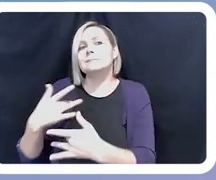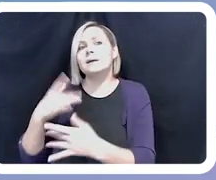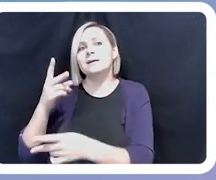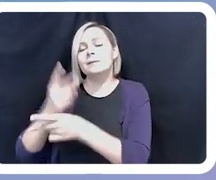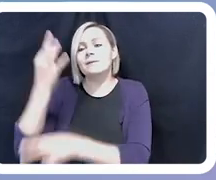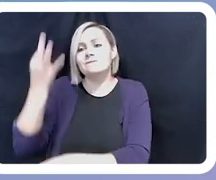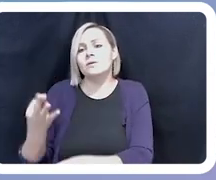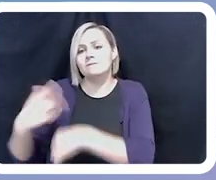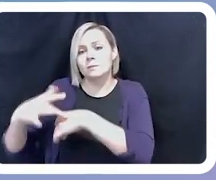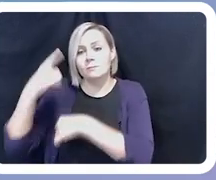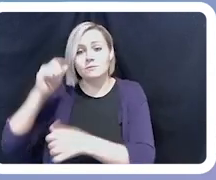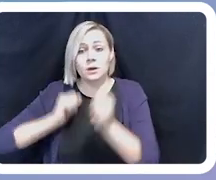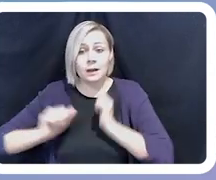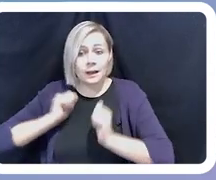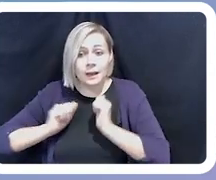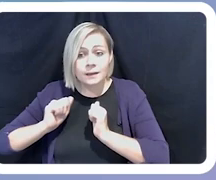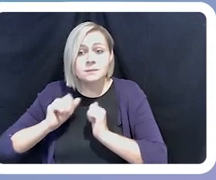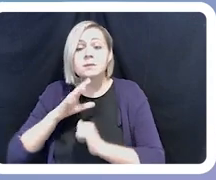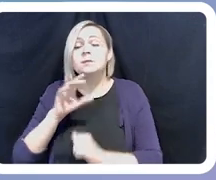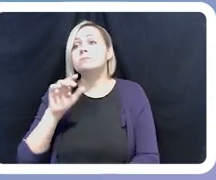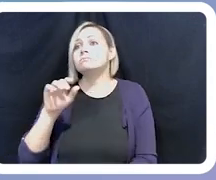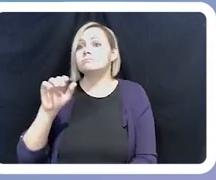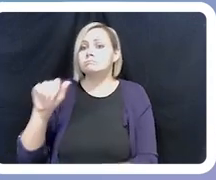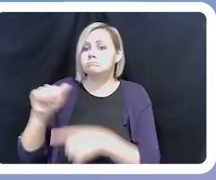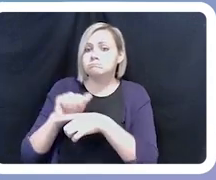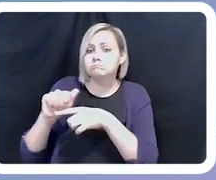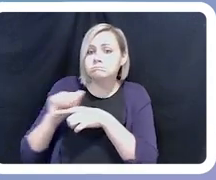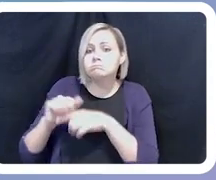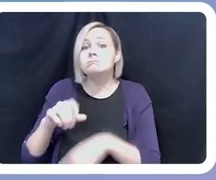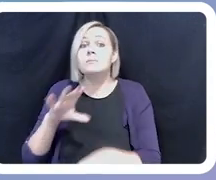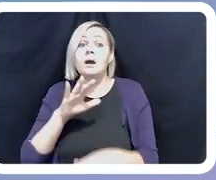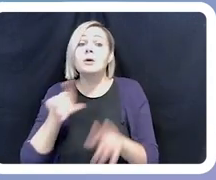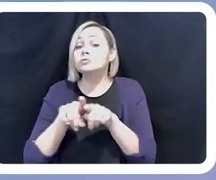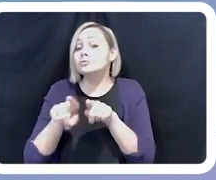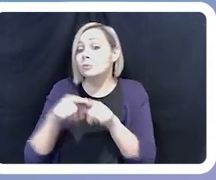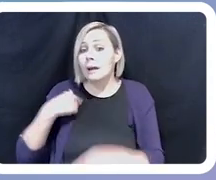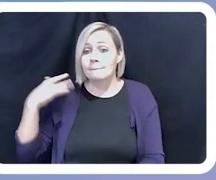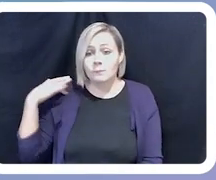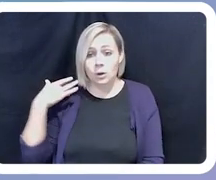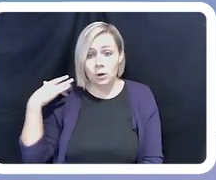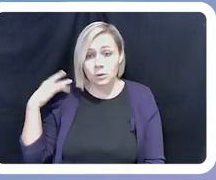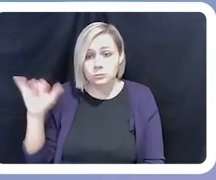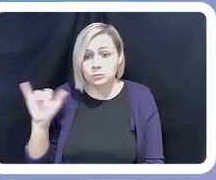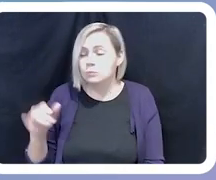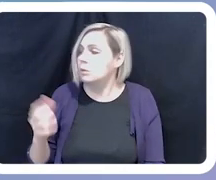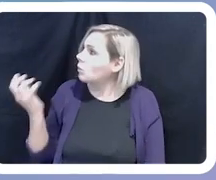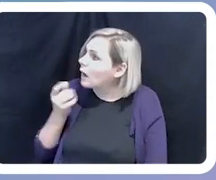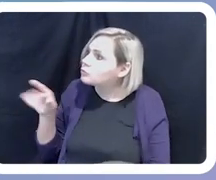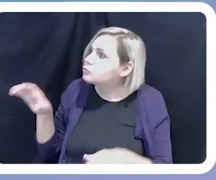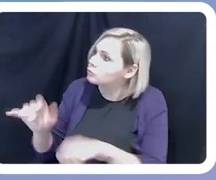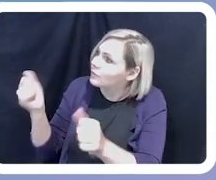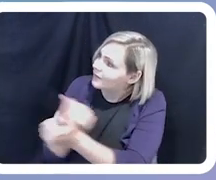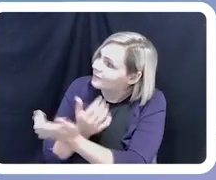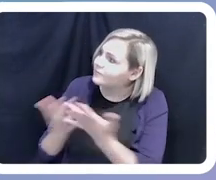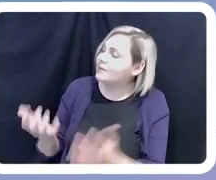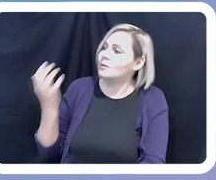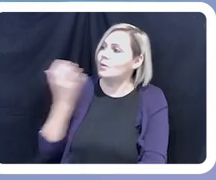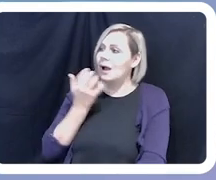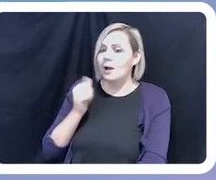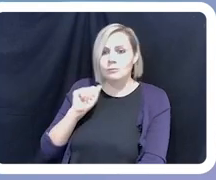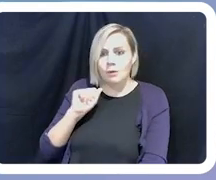for my acting gigs, like auditions or something. I'm also a model, too. Oh, my goodness. You do it all.